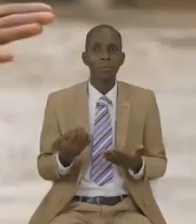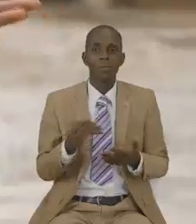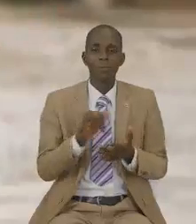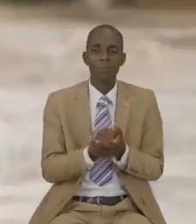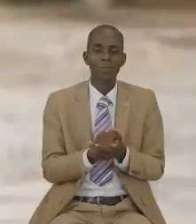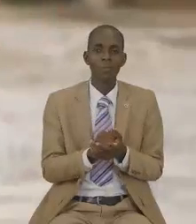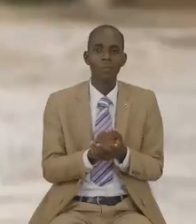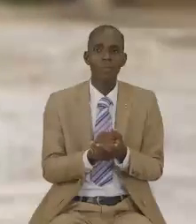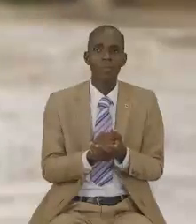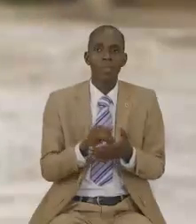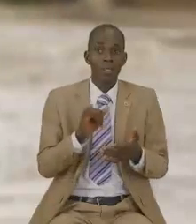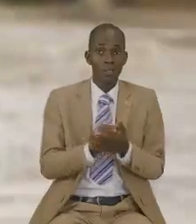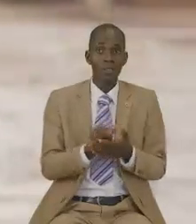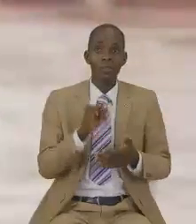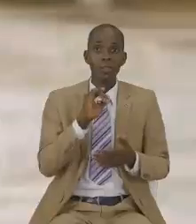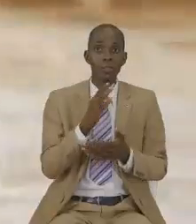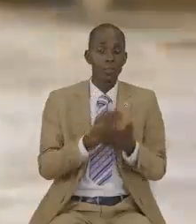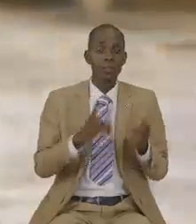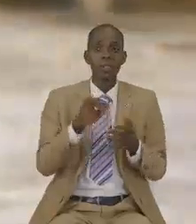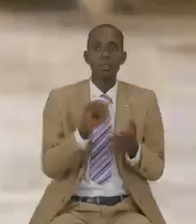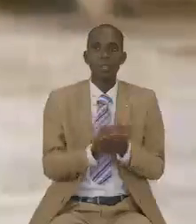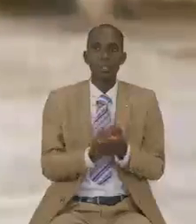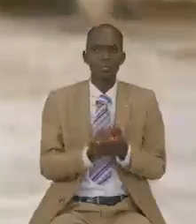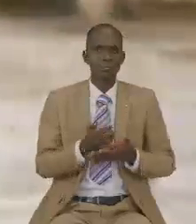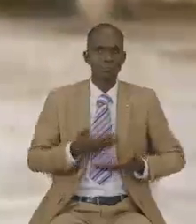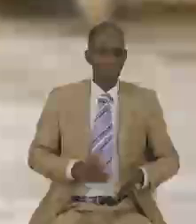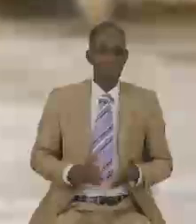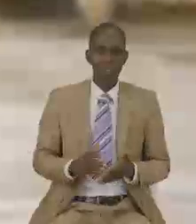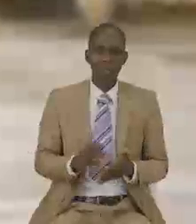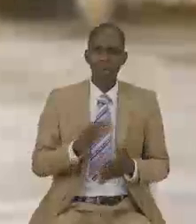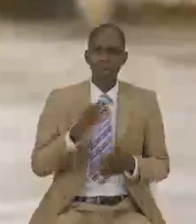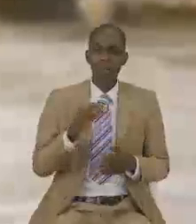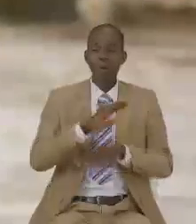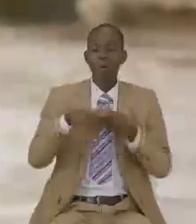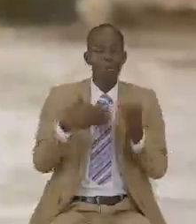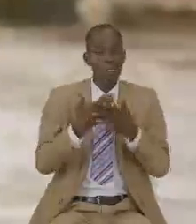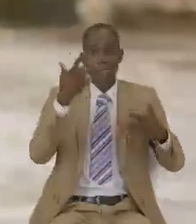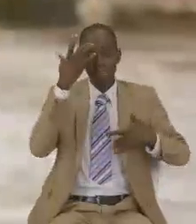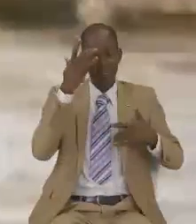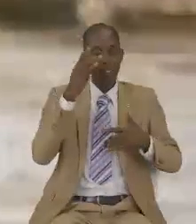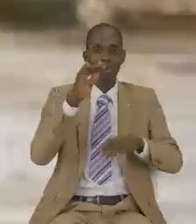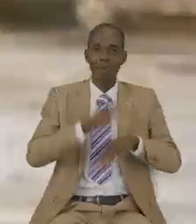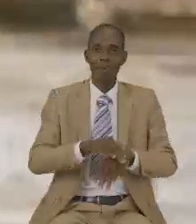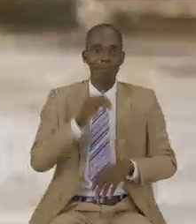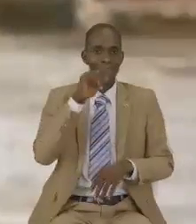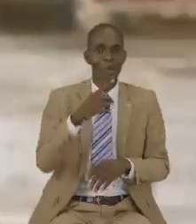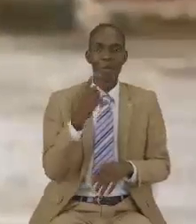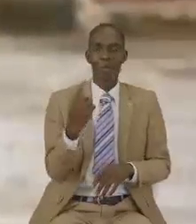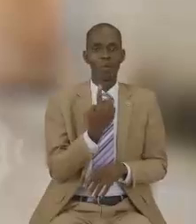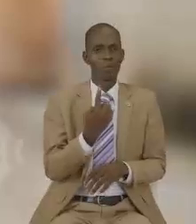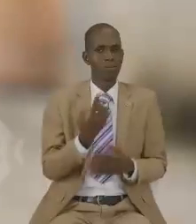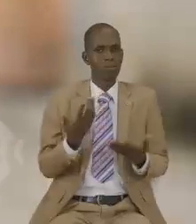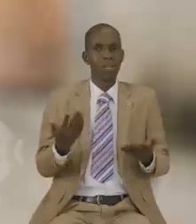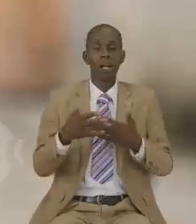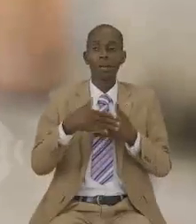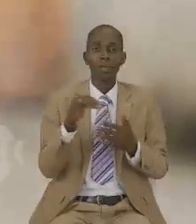like this. My mother can't tell me. I can't see this thing. Say only me. All the sickness, only me go carry the sickness. After that,